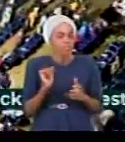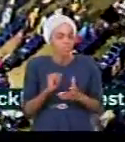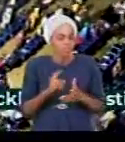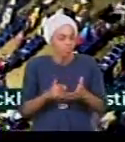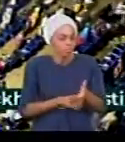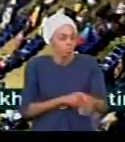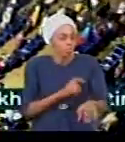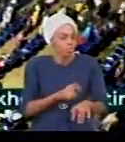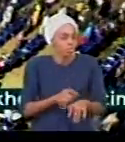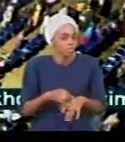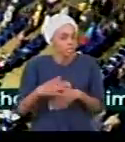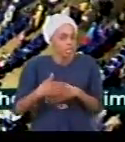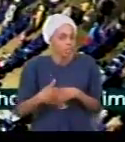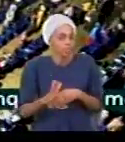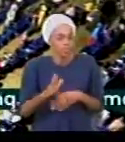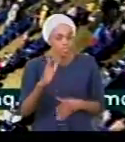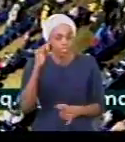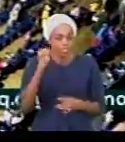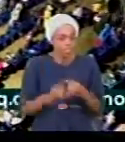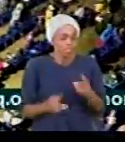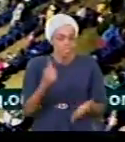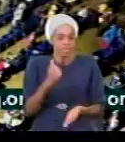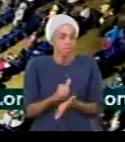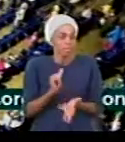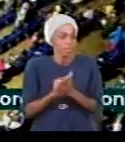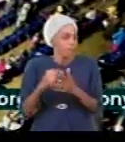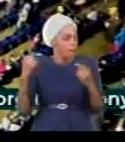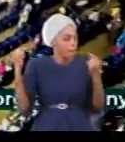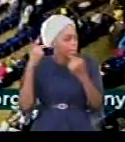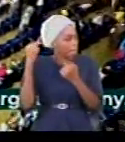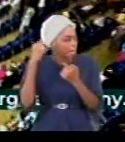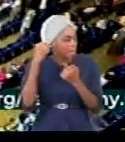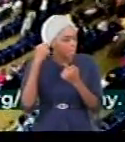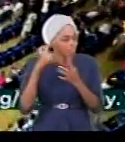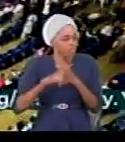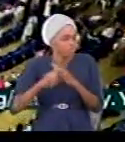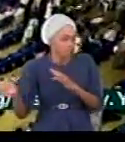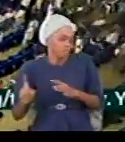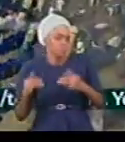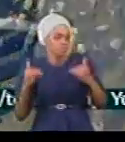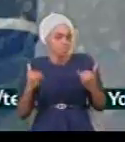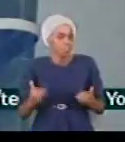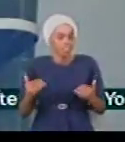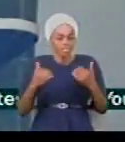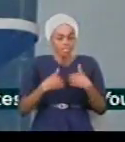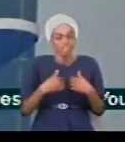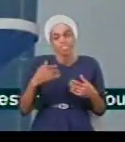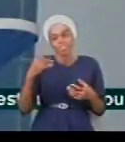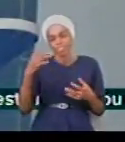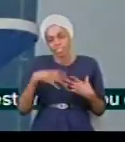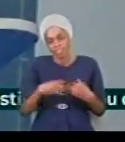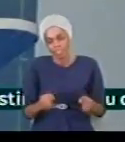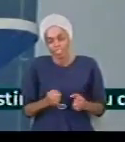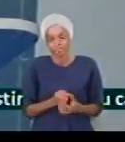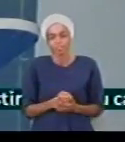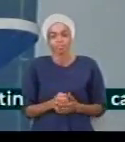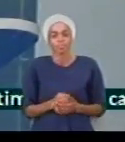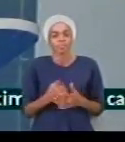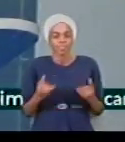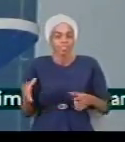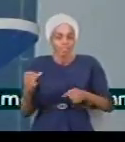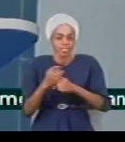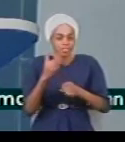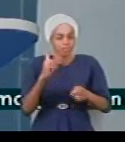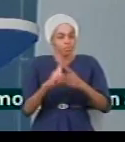my healing. We take you immediately now to Abia State, Southeast Nigeria.